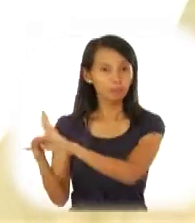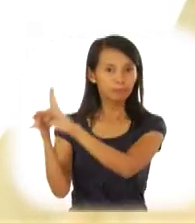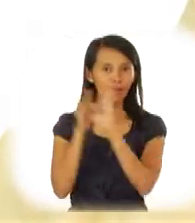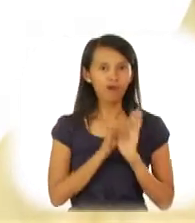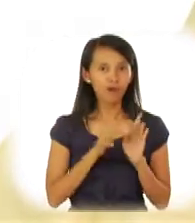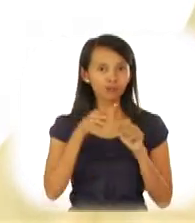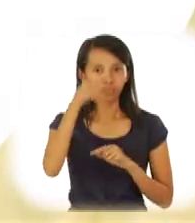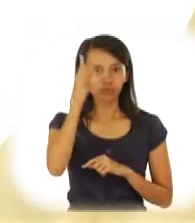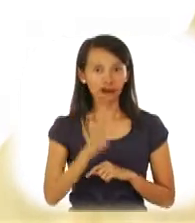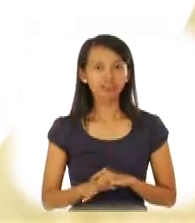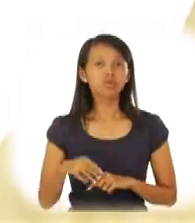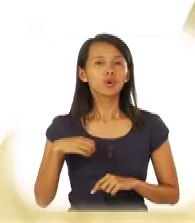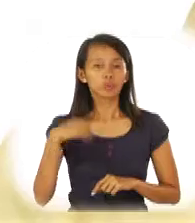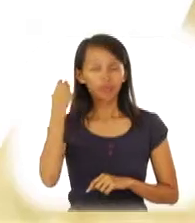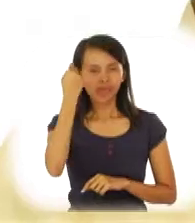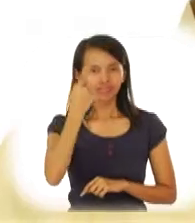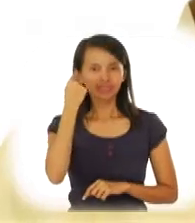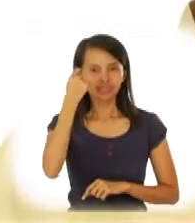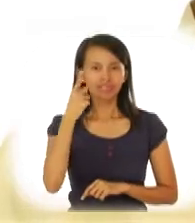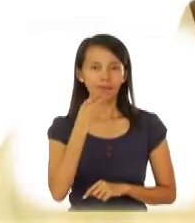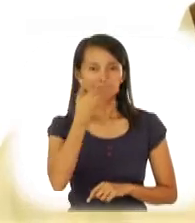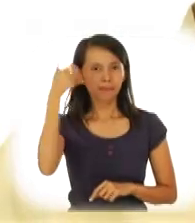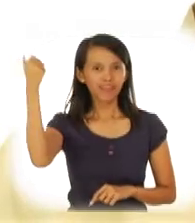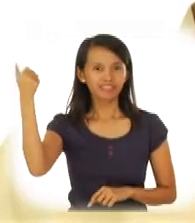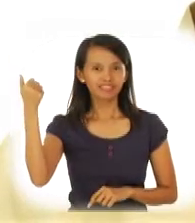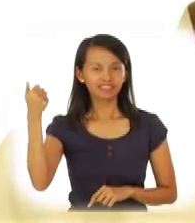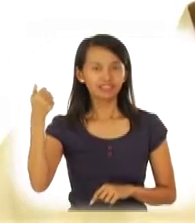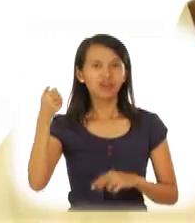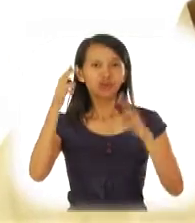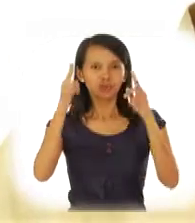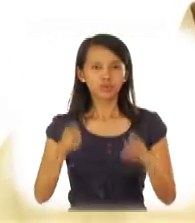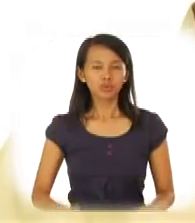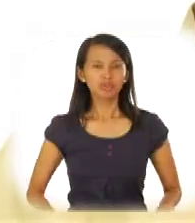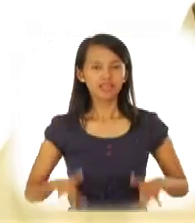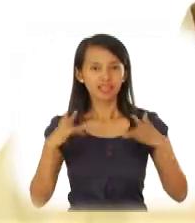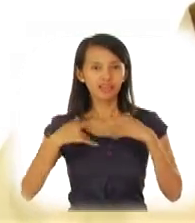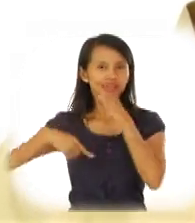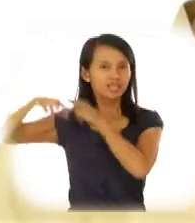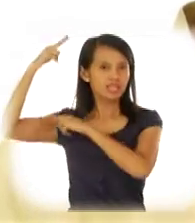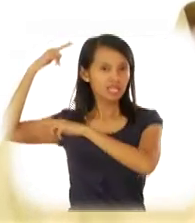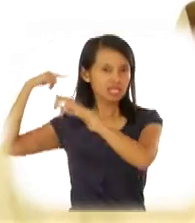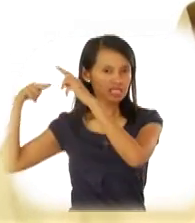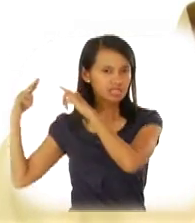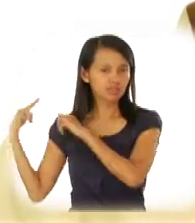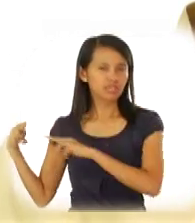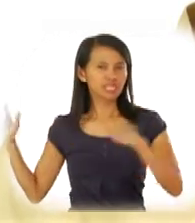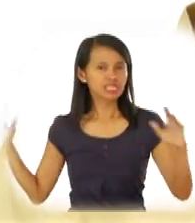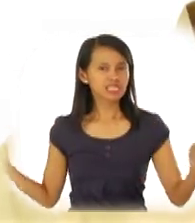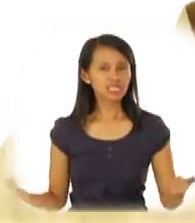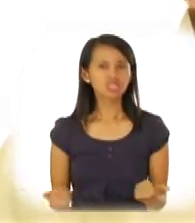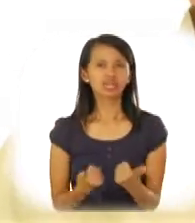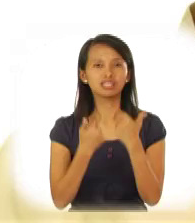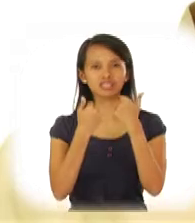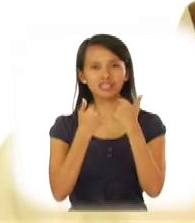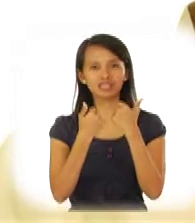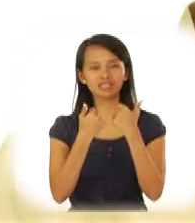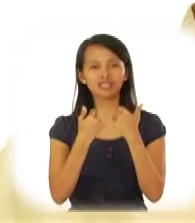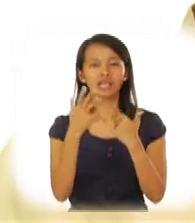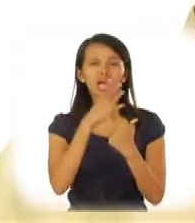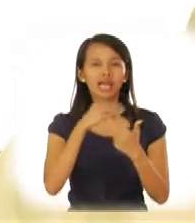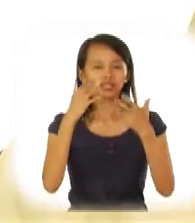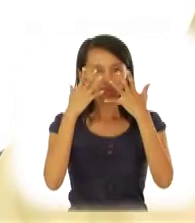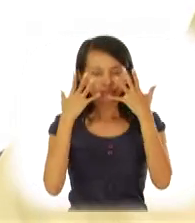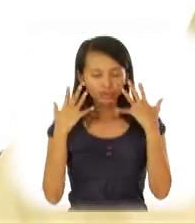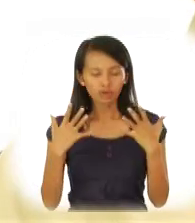we belong to God, we will understand better human life, history, its